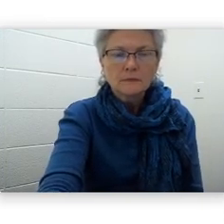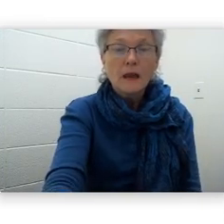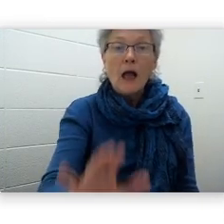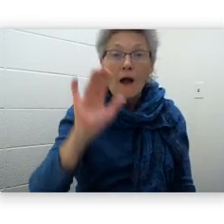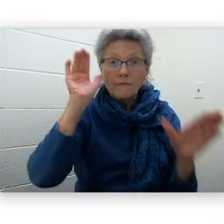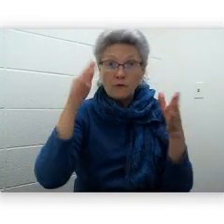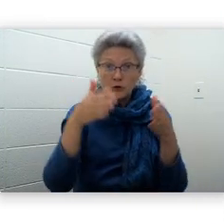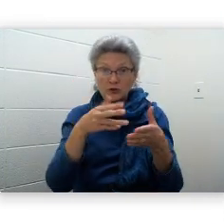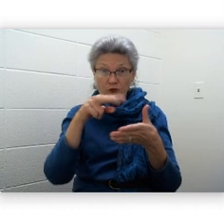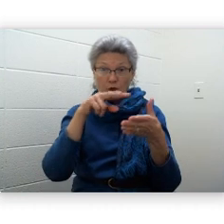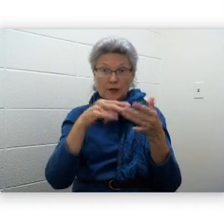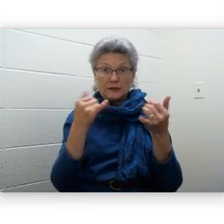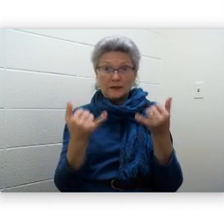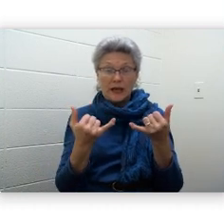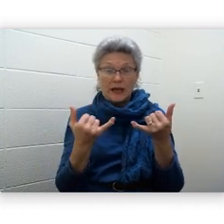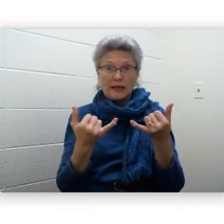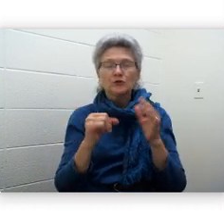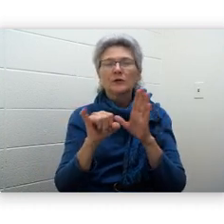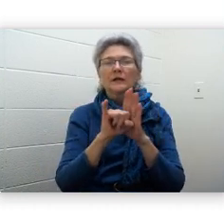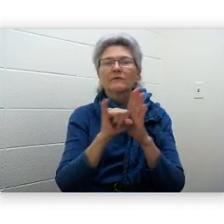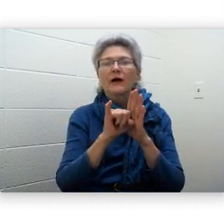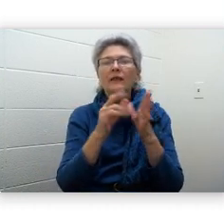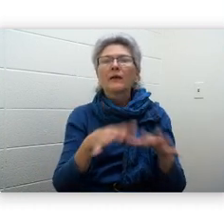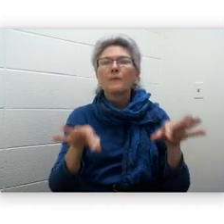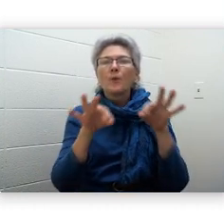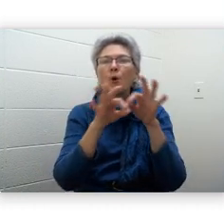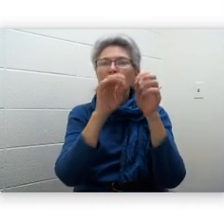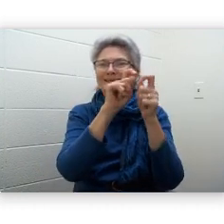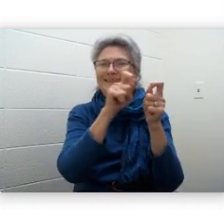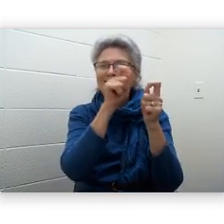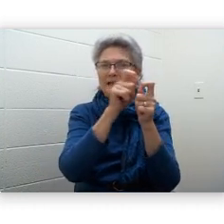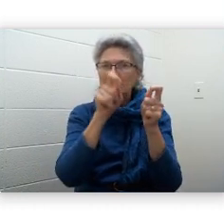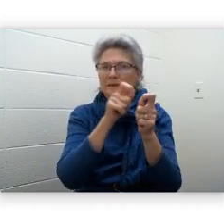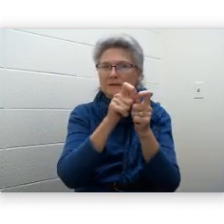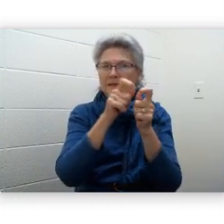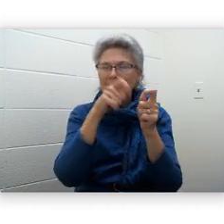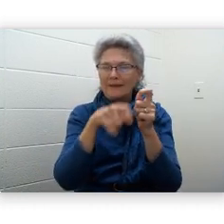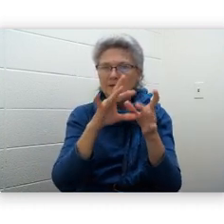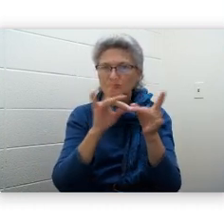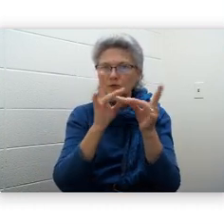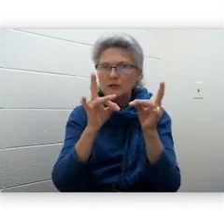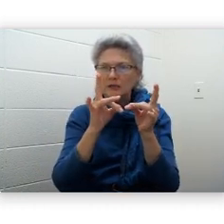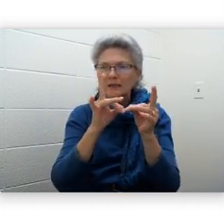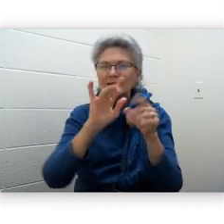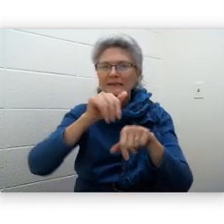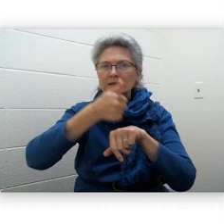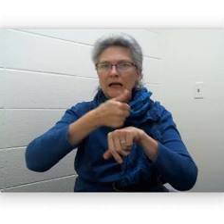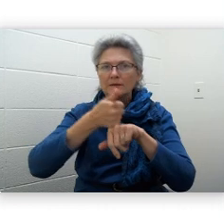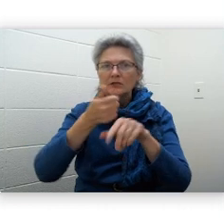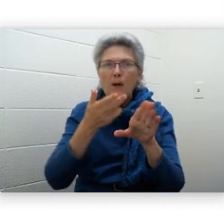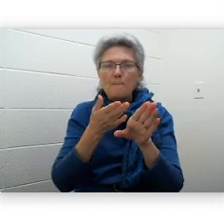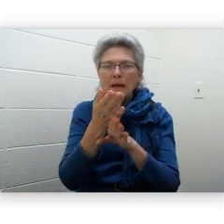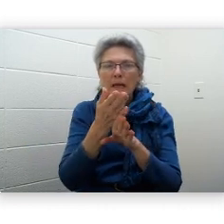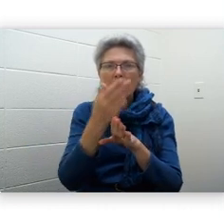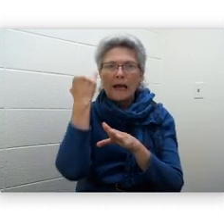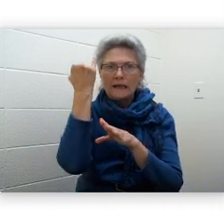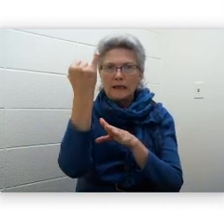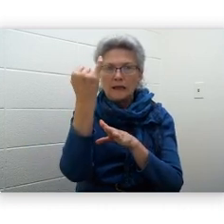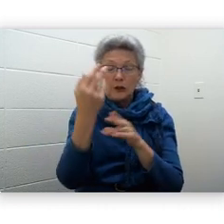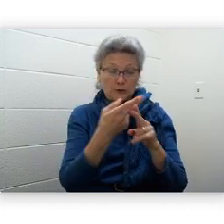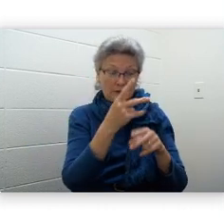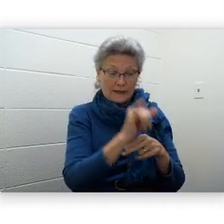Our focus for reading today is to identify the key details in the text to form a main idea. Using the details in main idea, we will